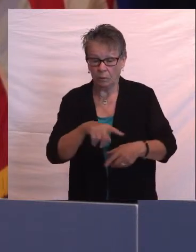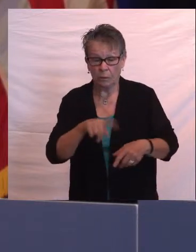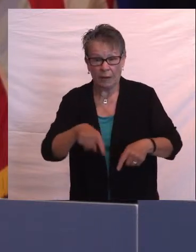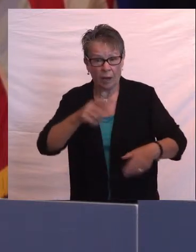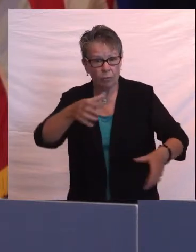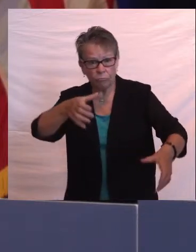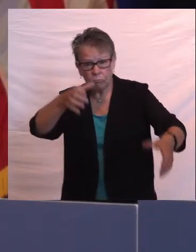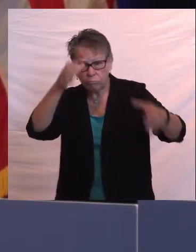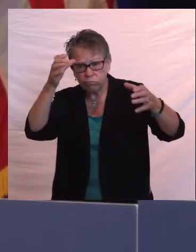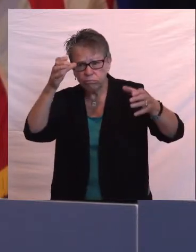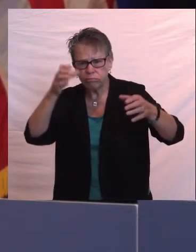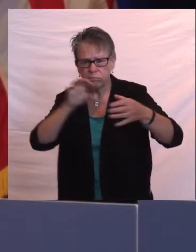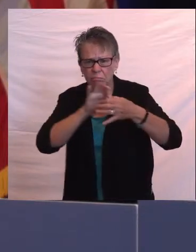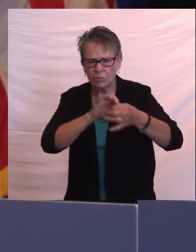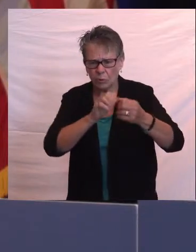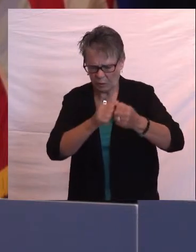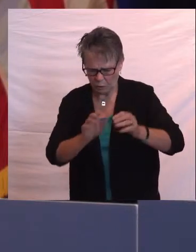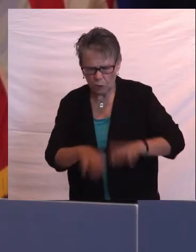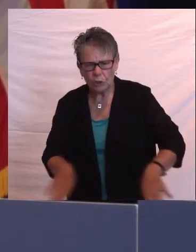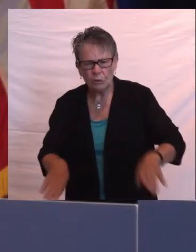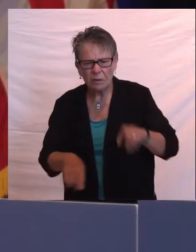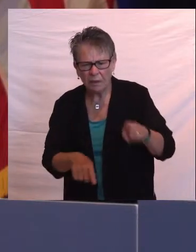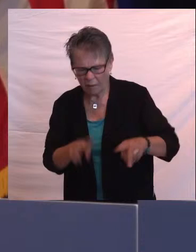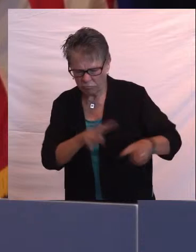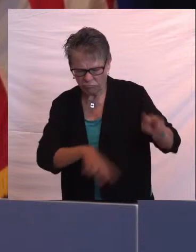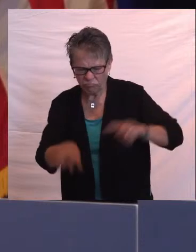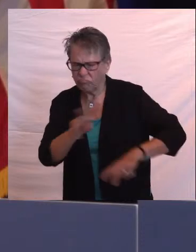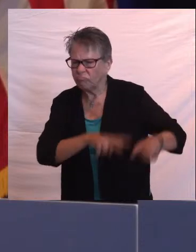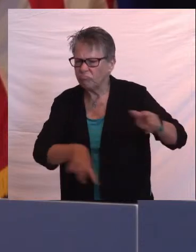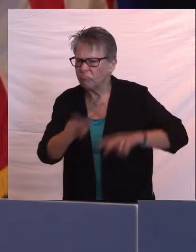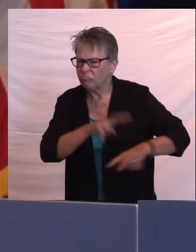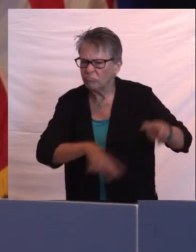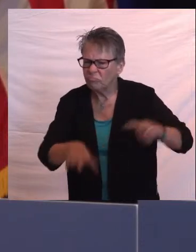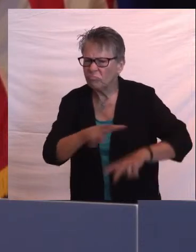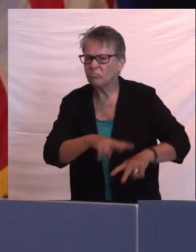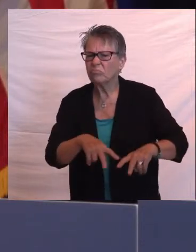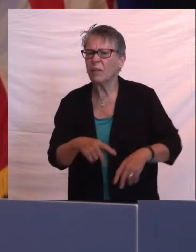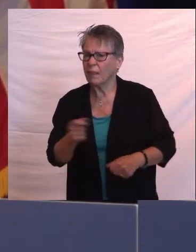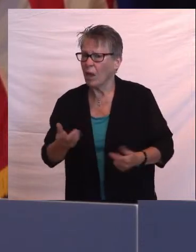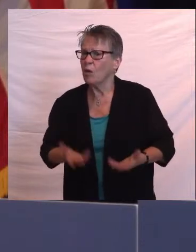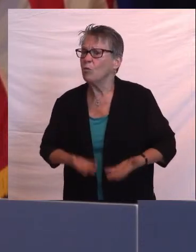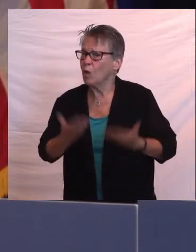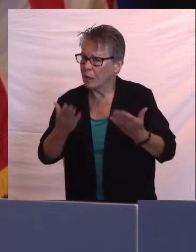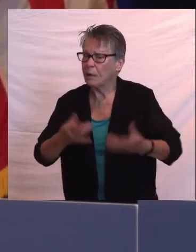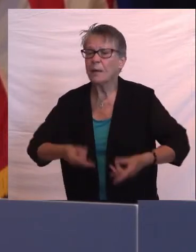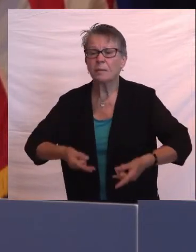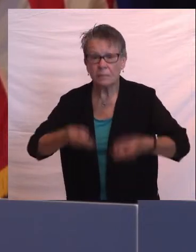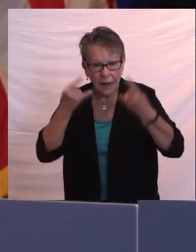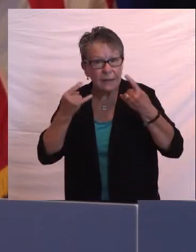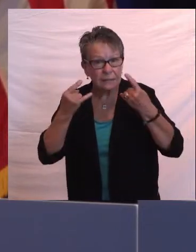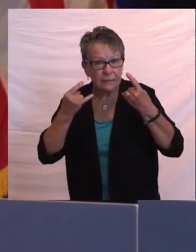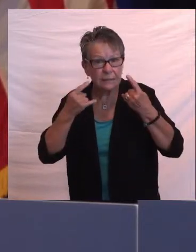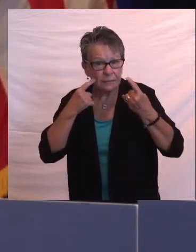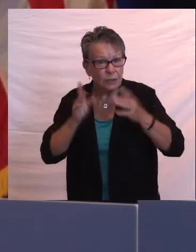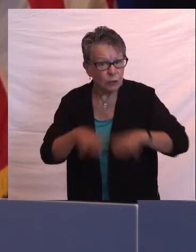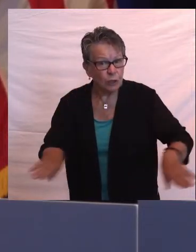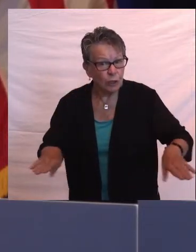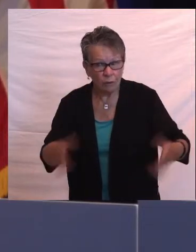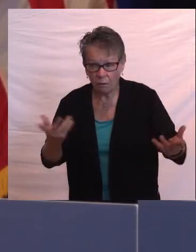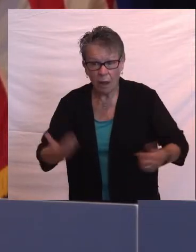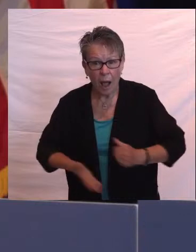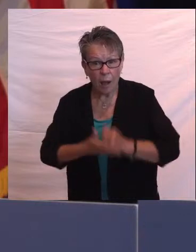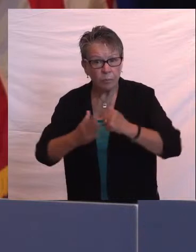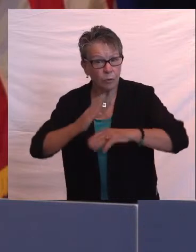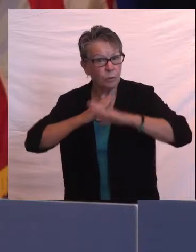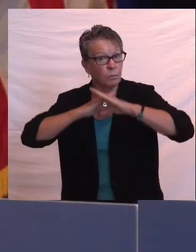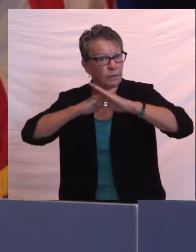All highly and strongly recommend masking as a very important piece in layered prevention to prevent the spread